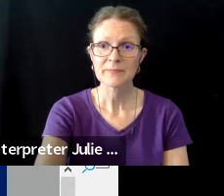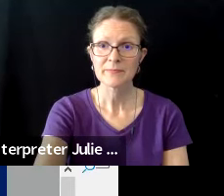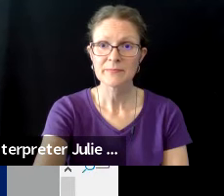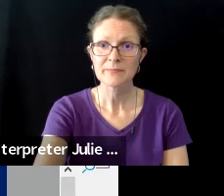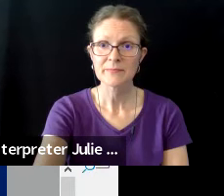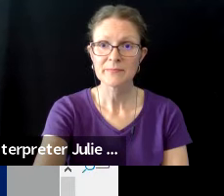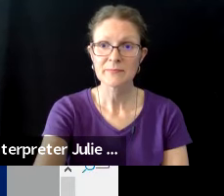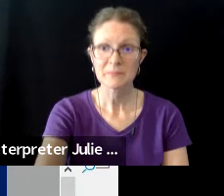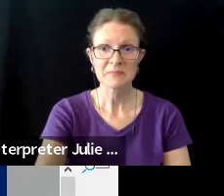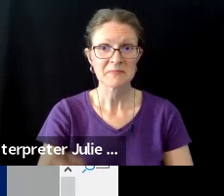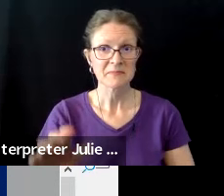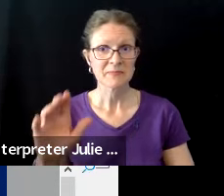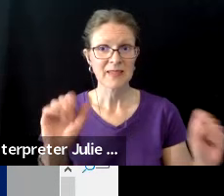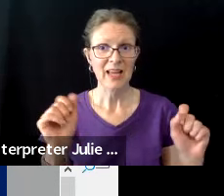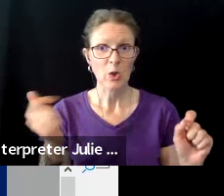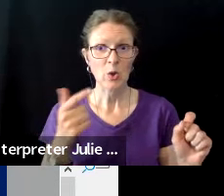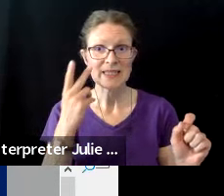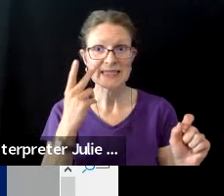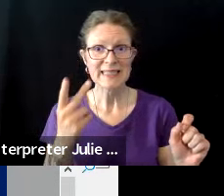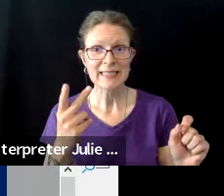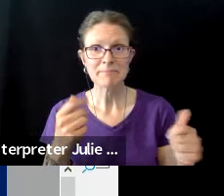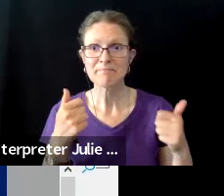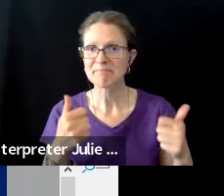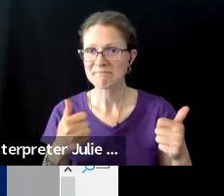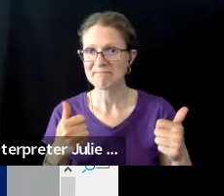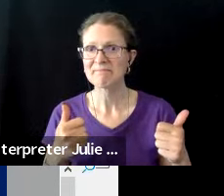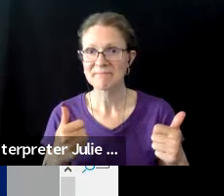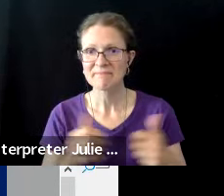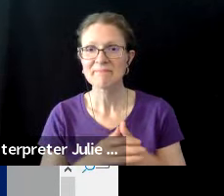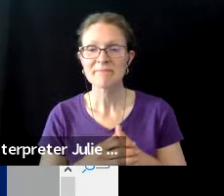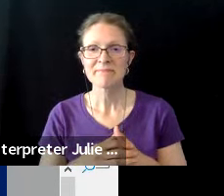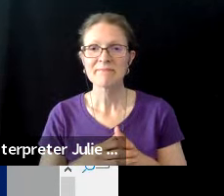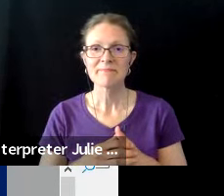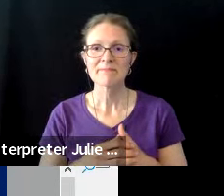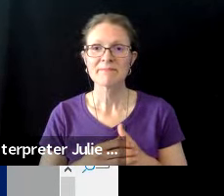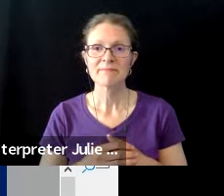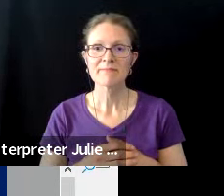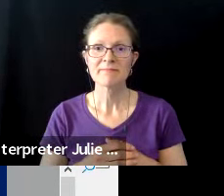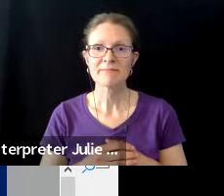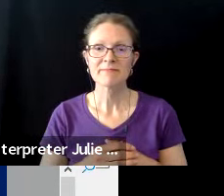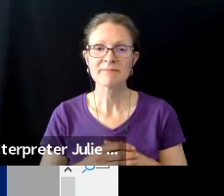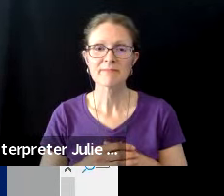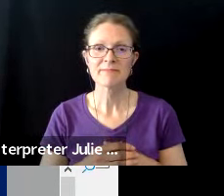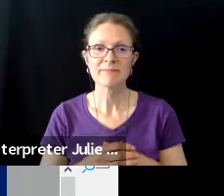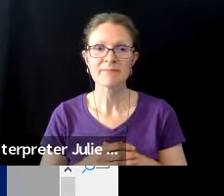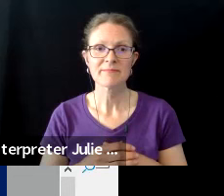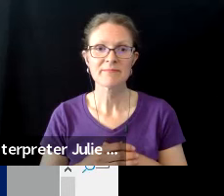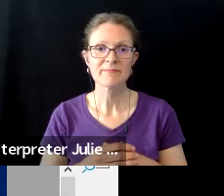Okay, can everyone see the slides? Yes. Great, thank you.